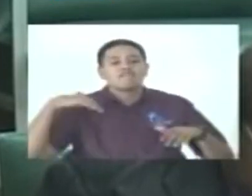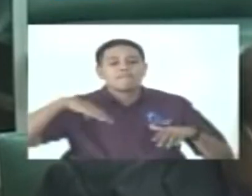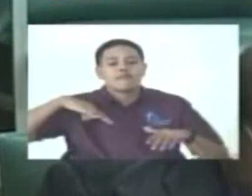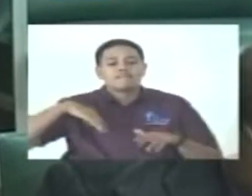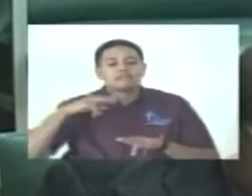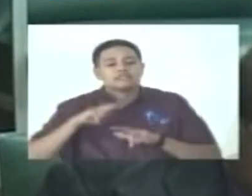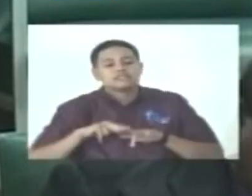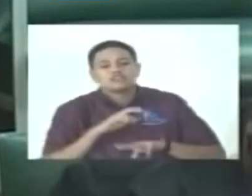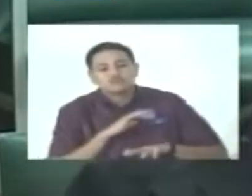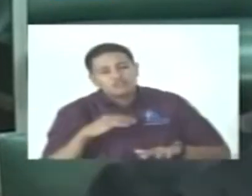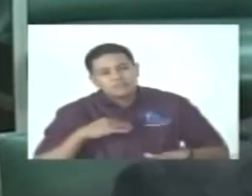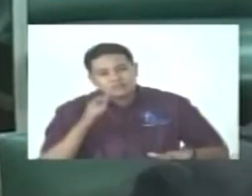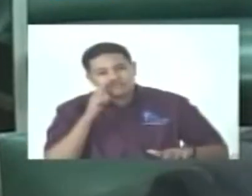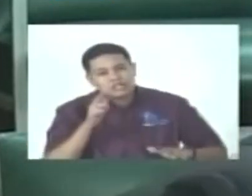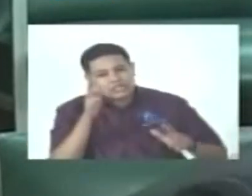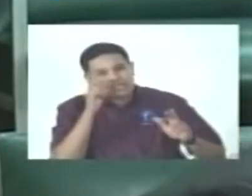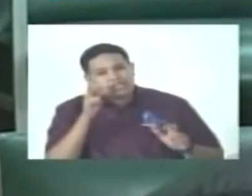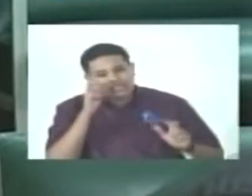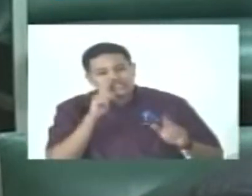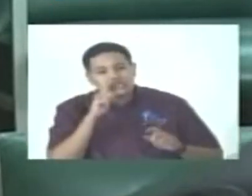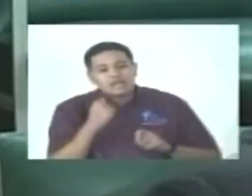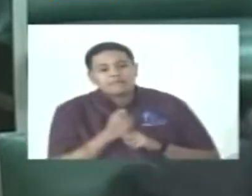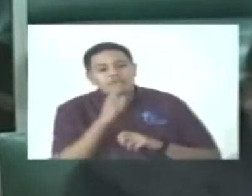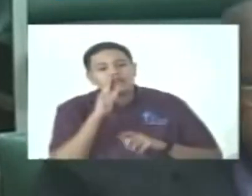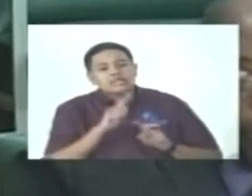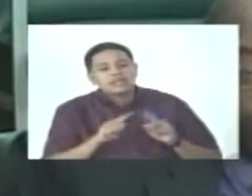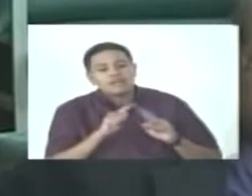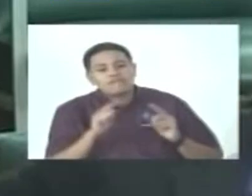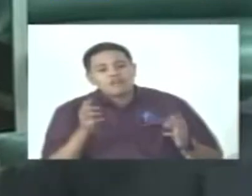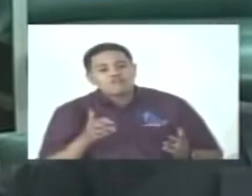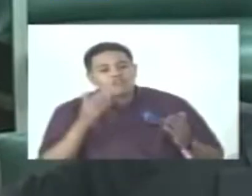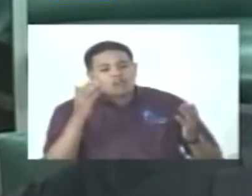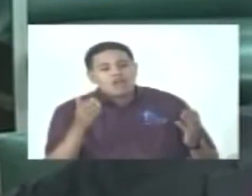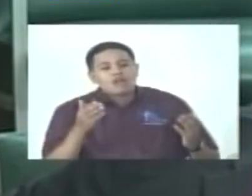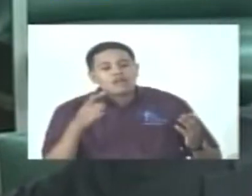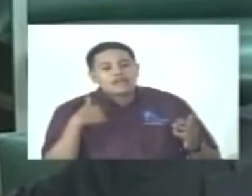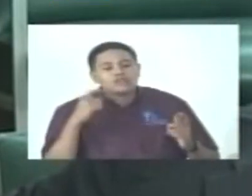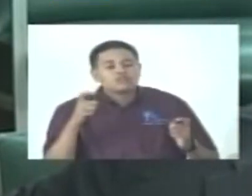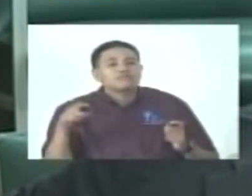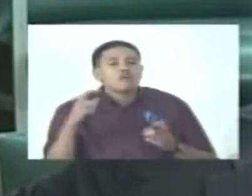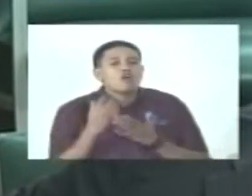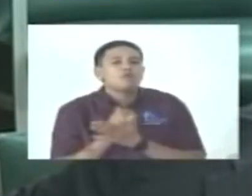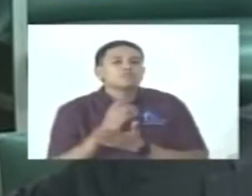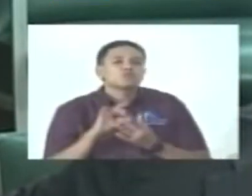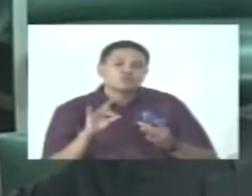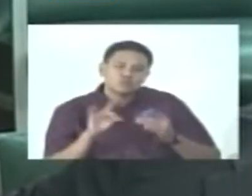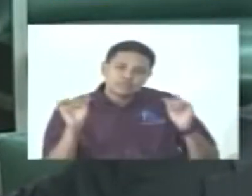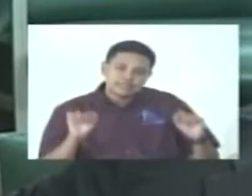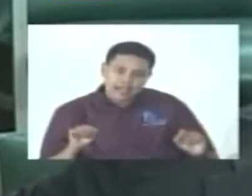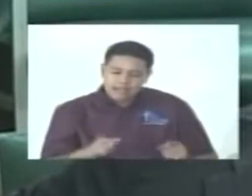sitting there and listening and making the recommendations the opportunity to do so.